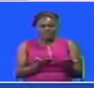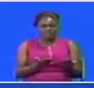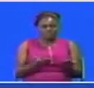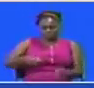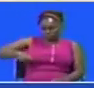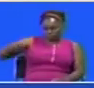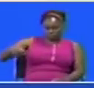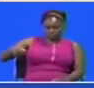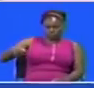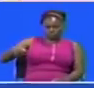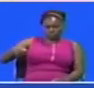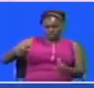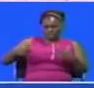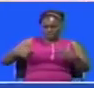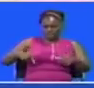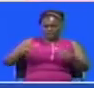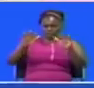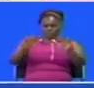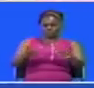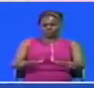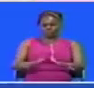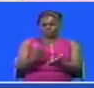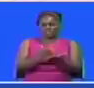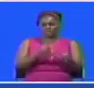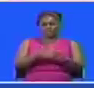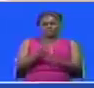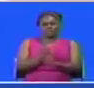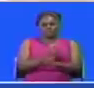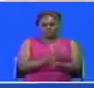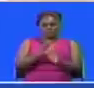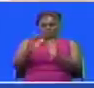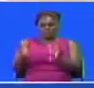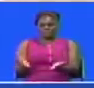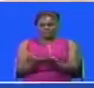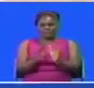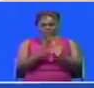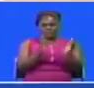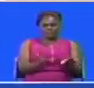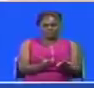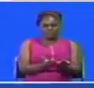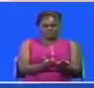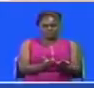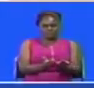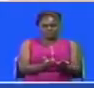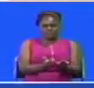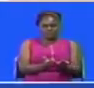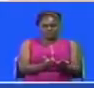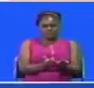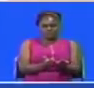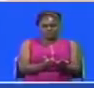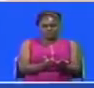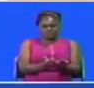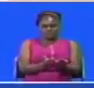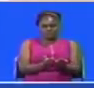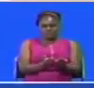containers where it is allowed to settle for some times before packaging. So asali inakuwa cool kwa baridi,